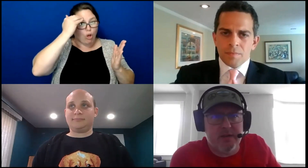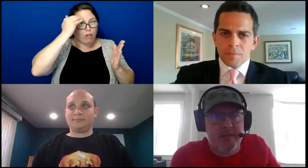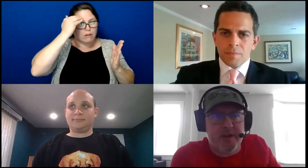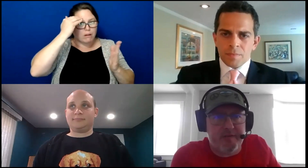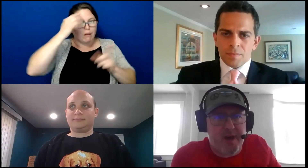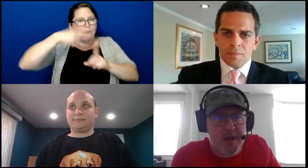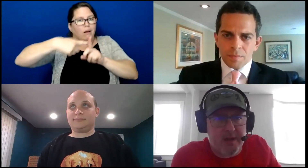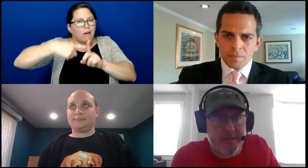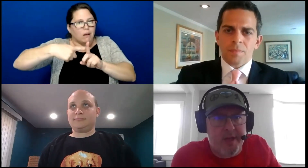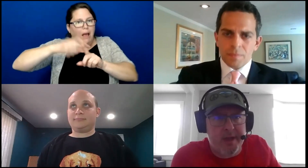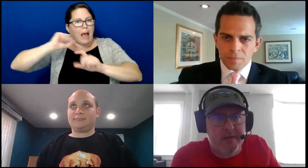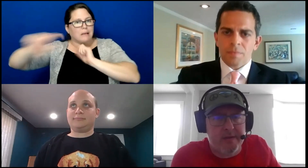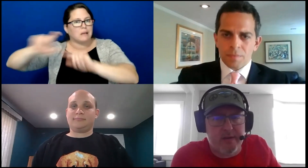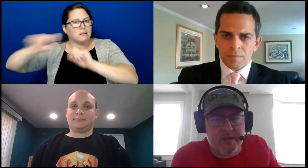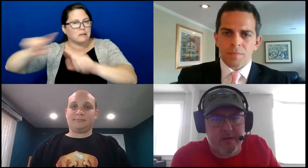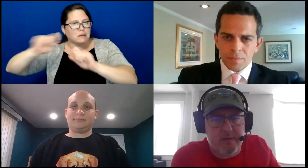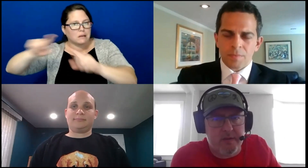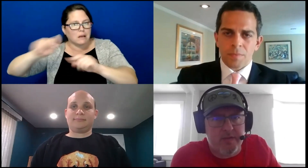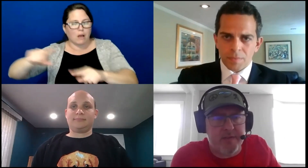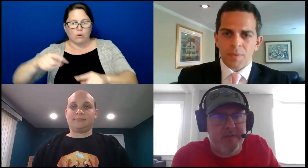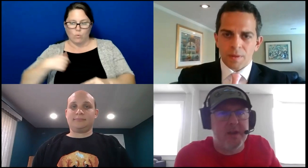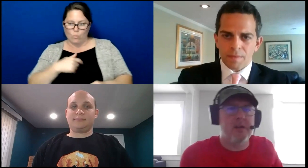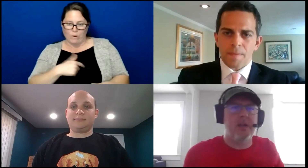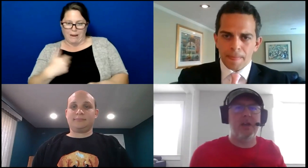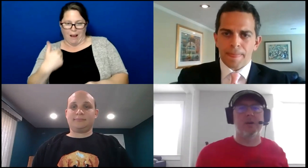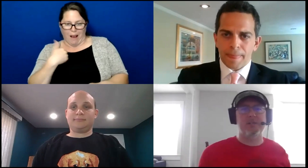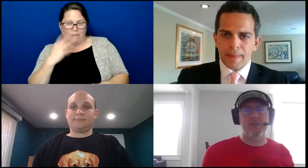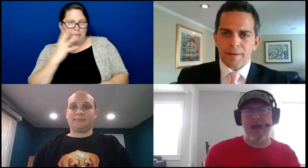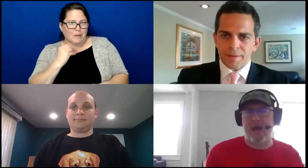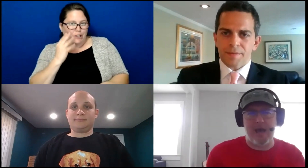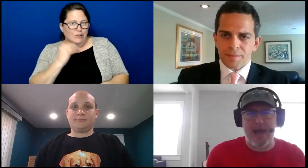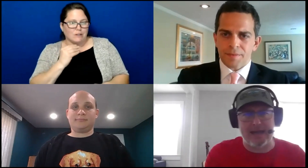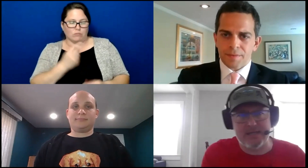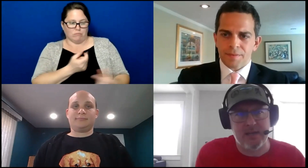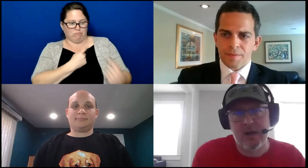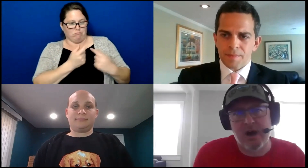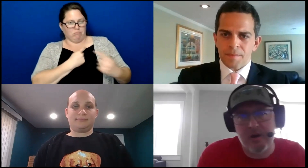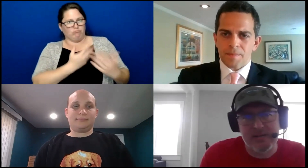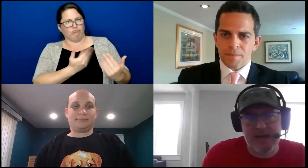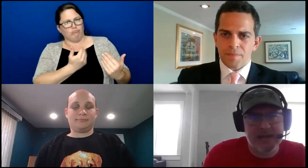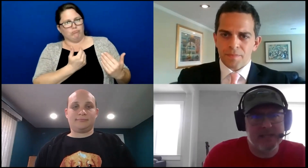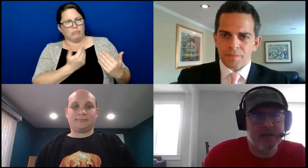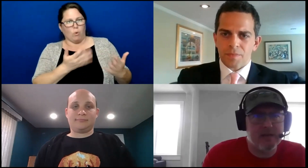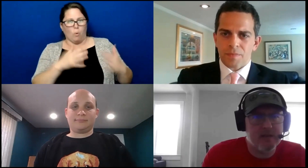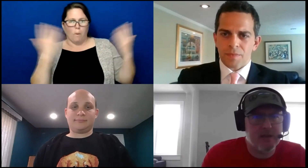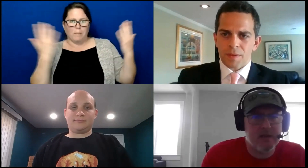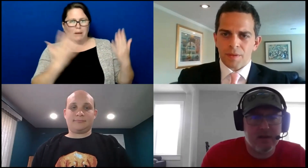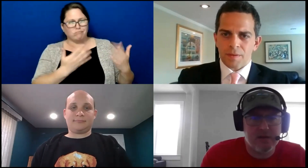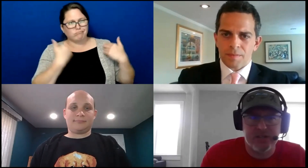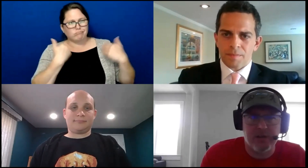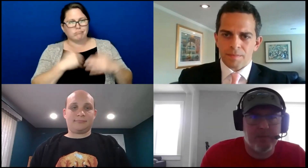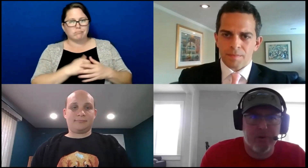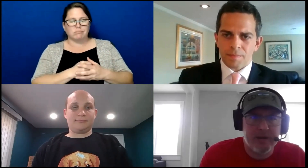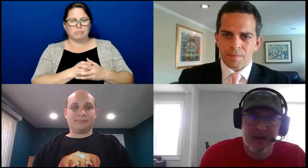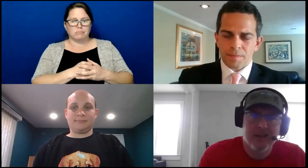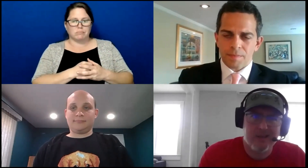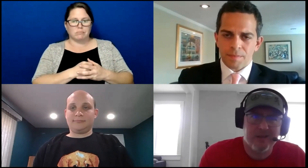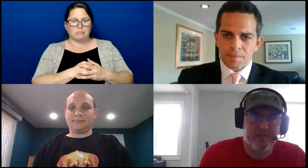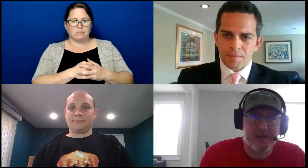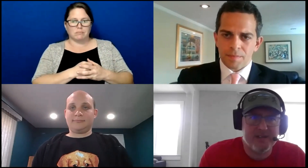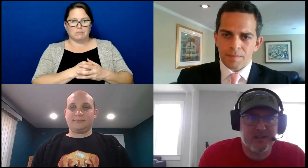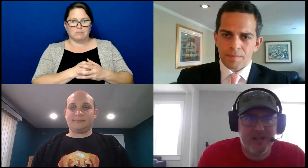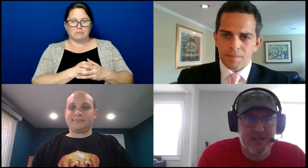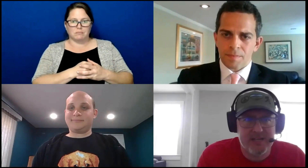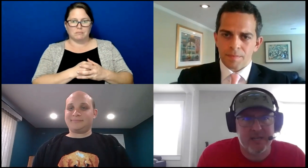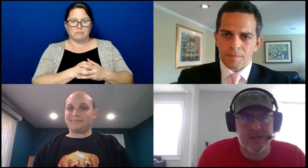experience that you're never going to find online, or you're never going to find it anywhere. So ask, always ask. And to your point, you